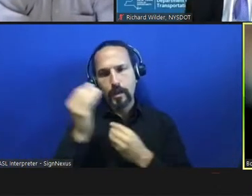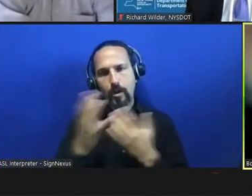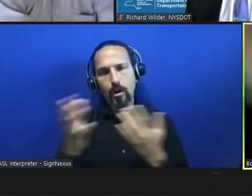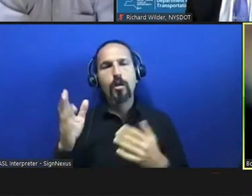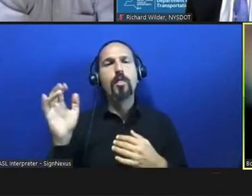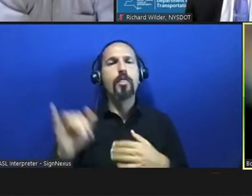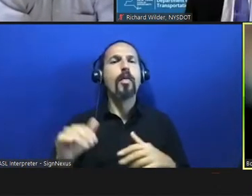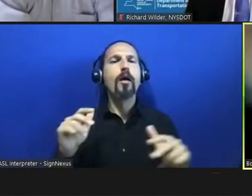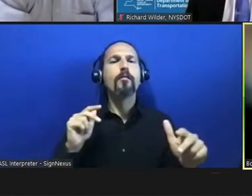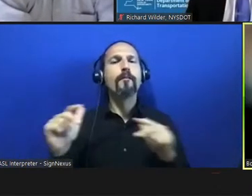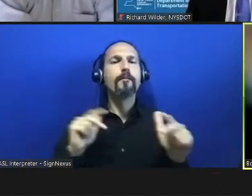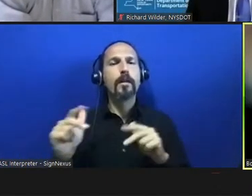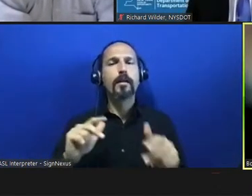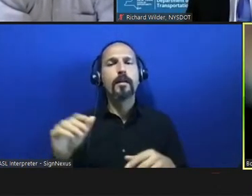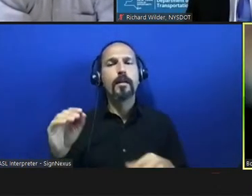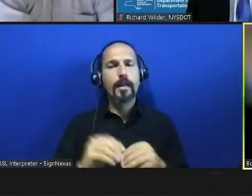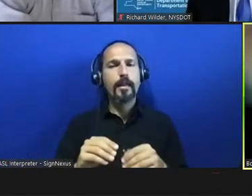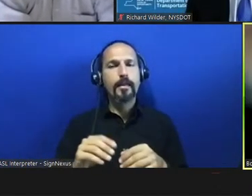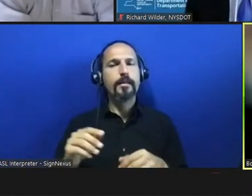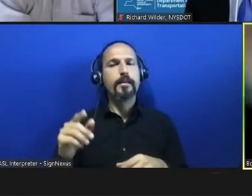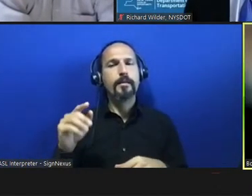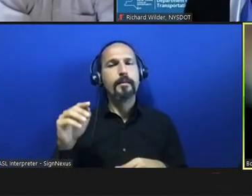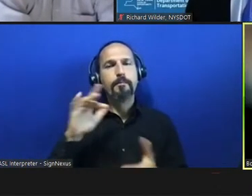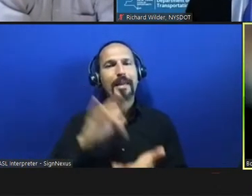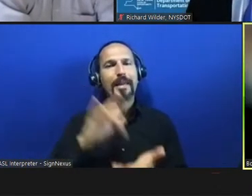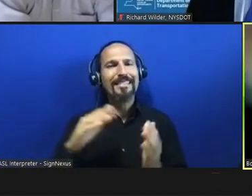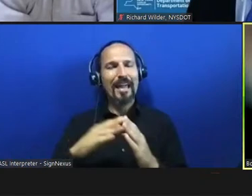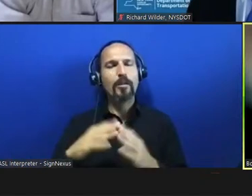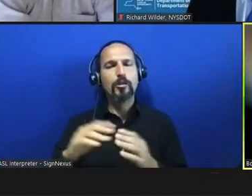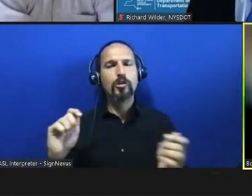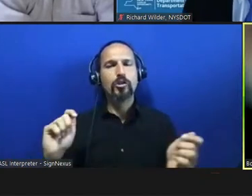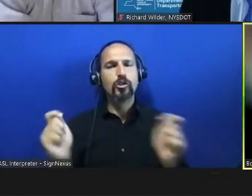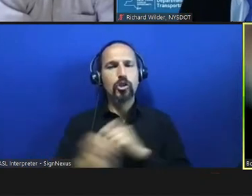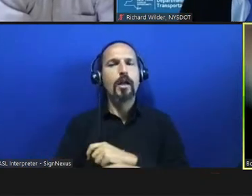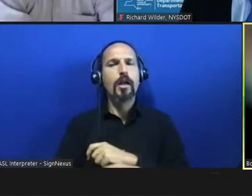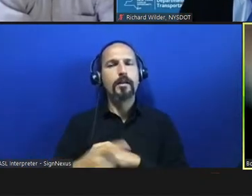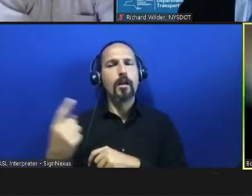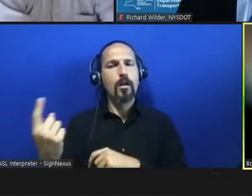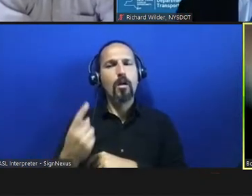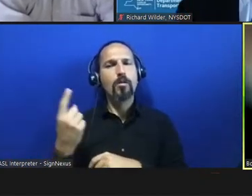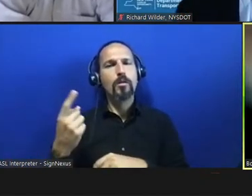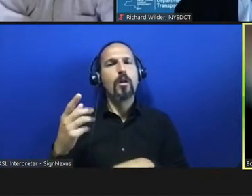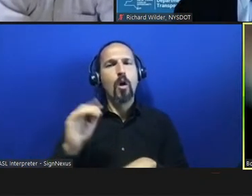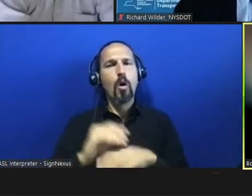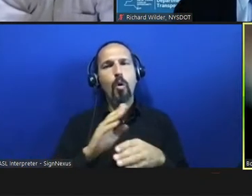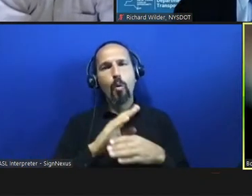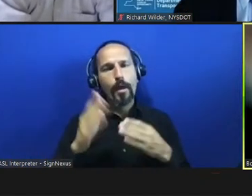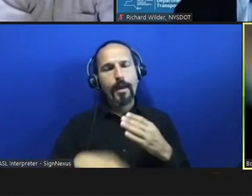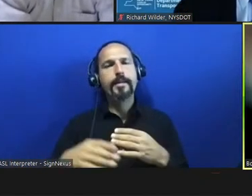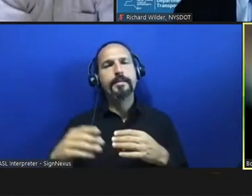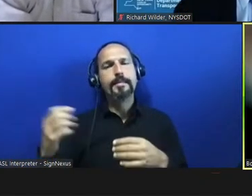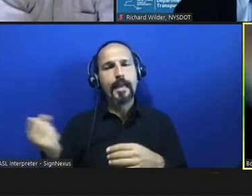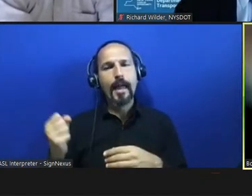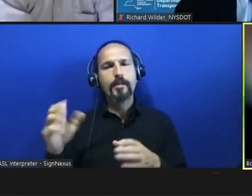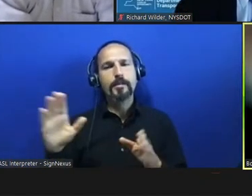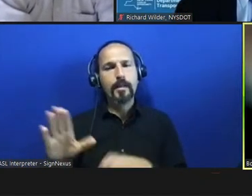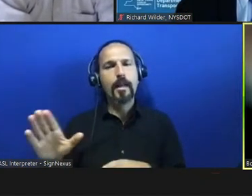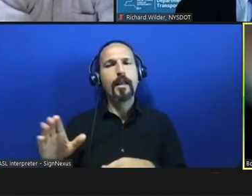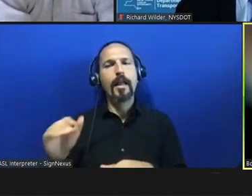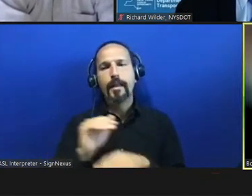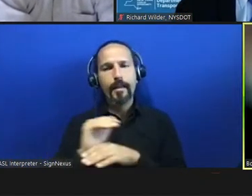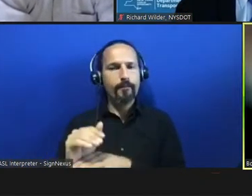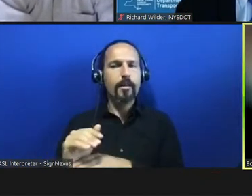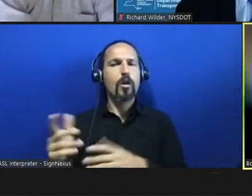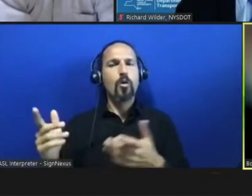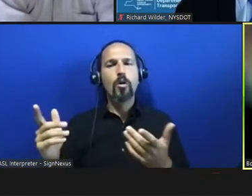vehicular traffic in Midtown changes every weekday evening and all day on Saturday and Sunday simply put